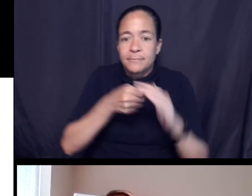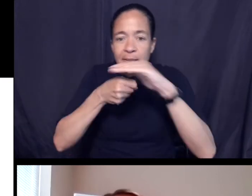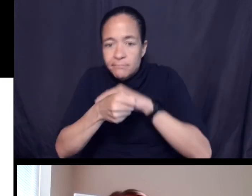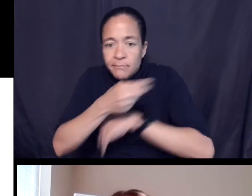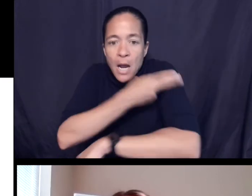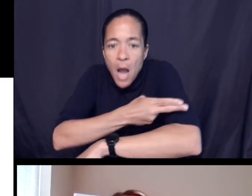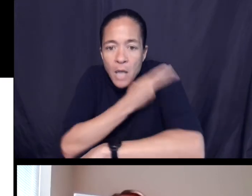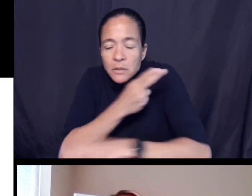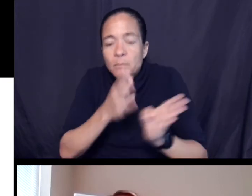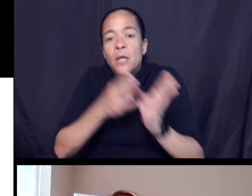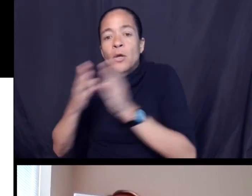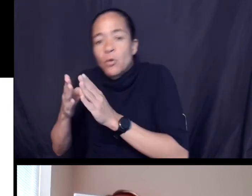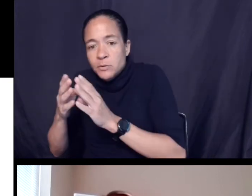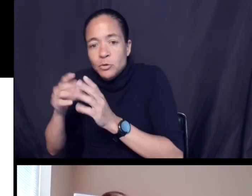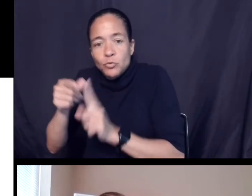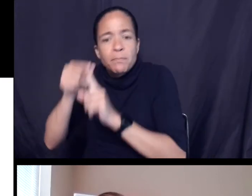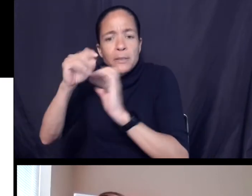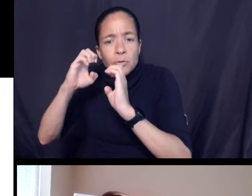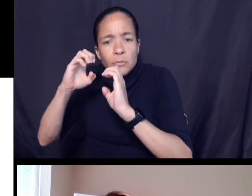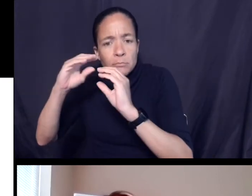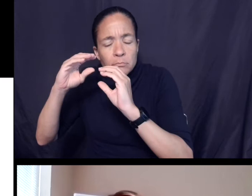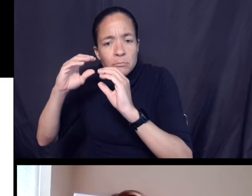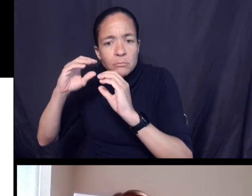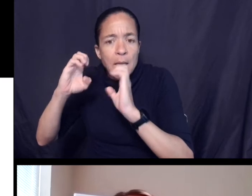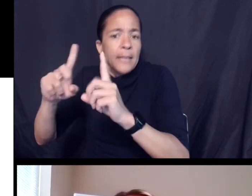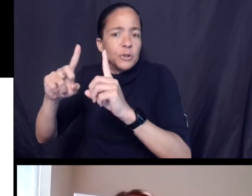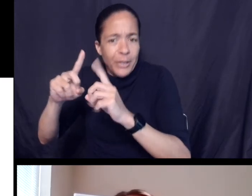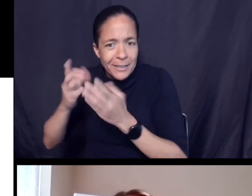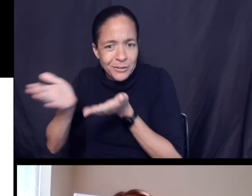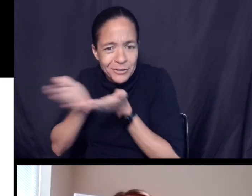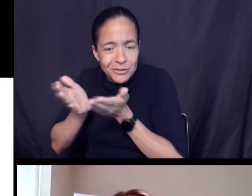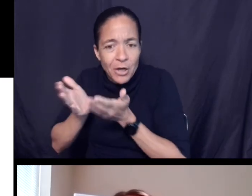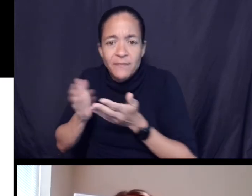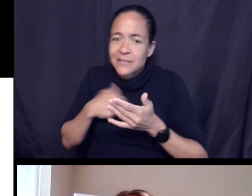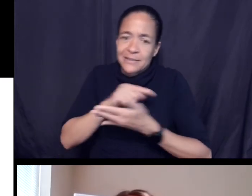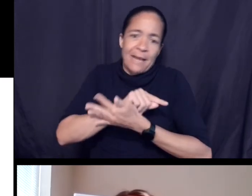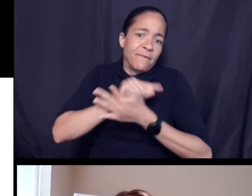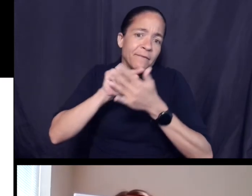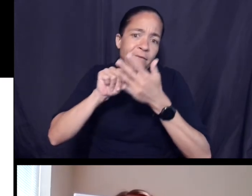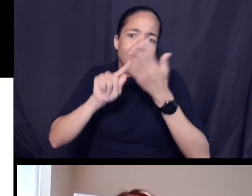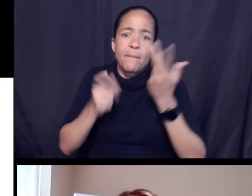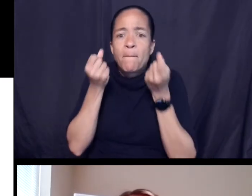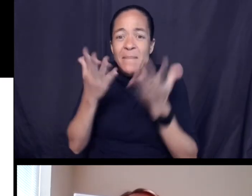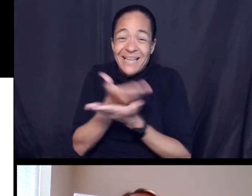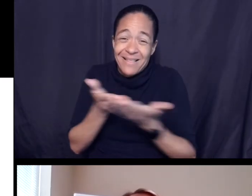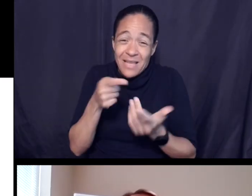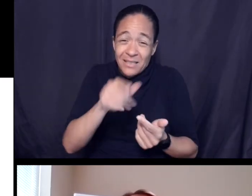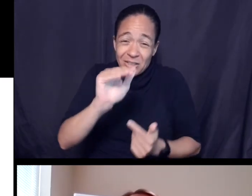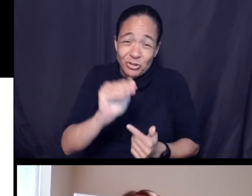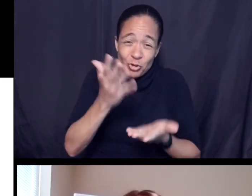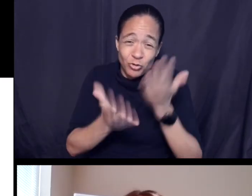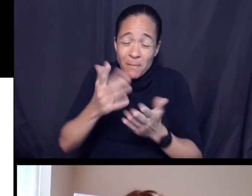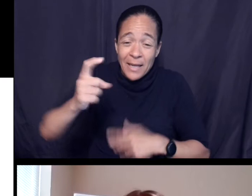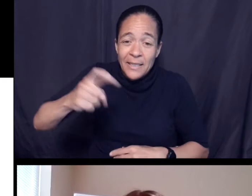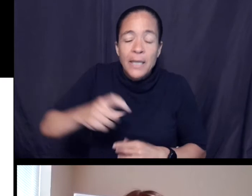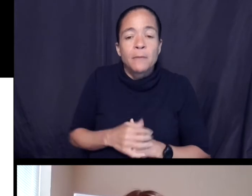to special education services. There's a whole list of things that these children may need.